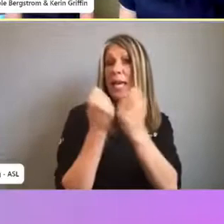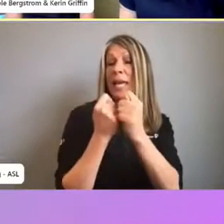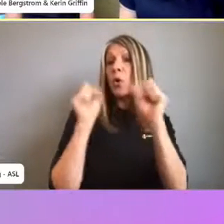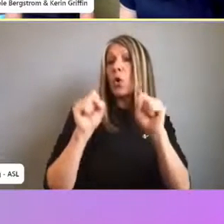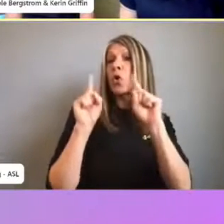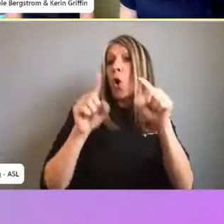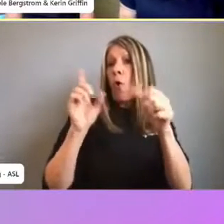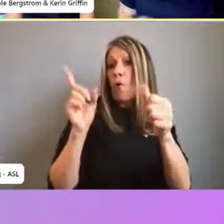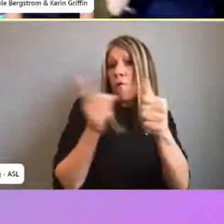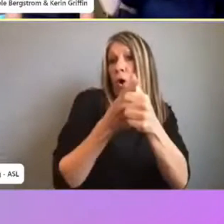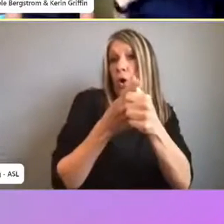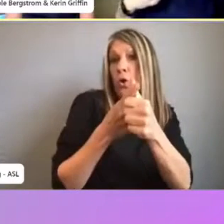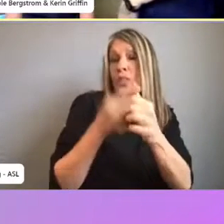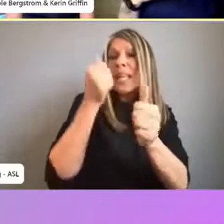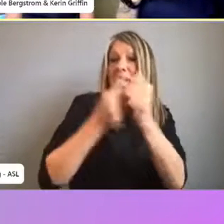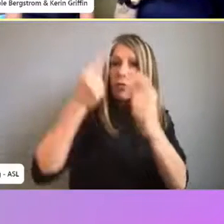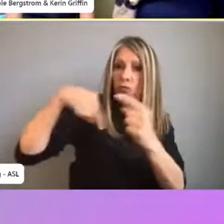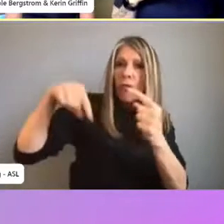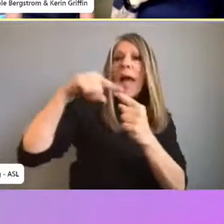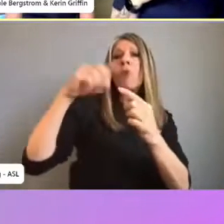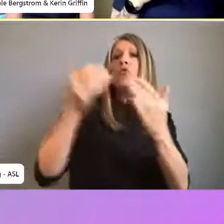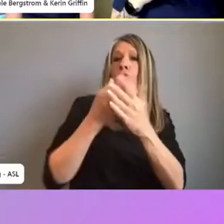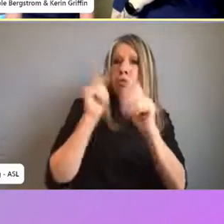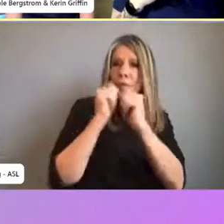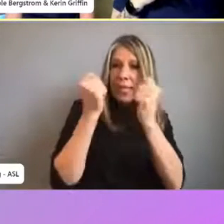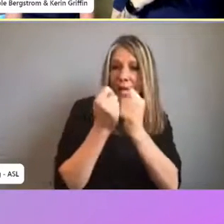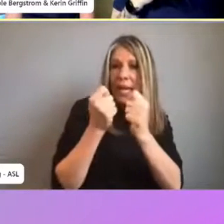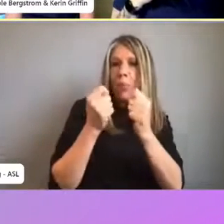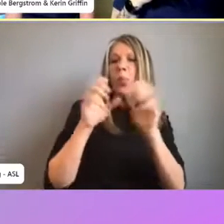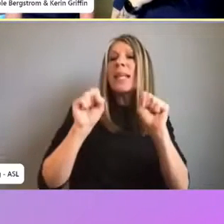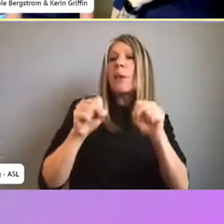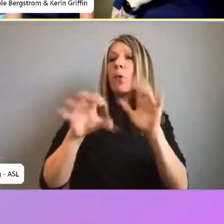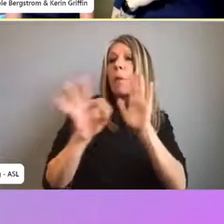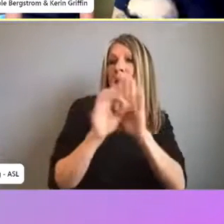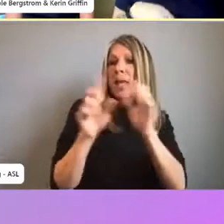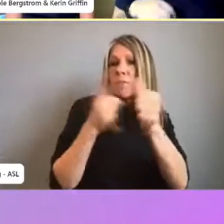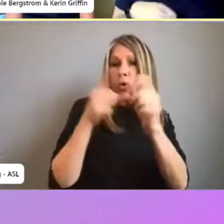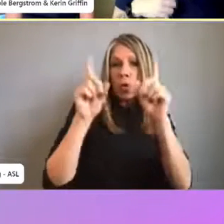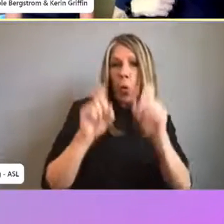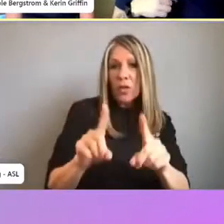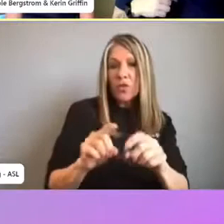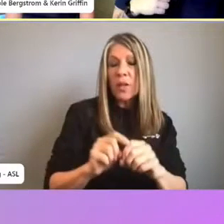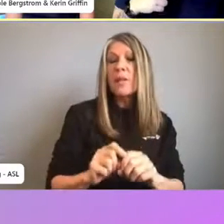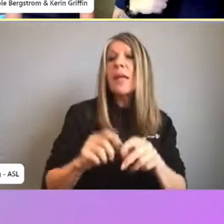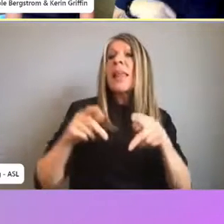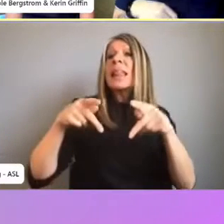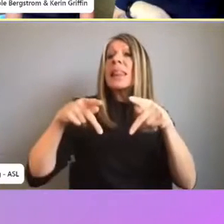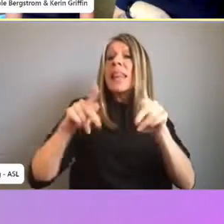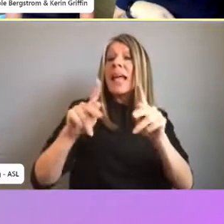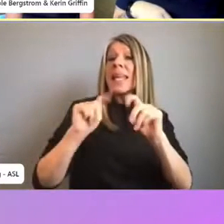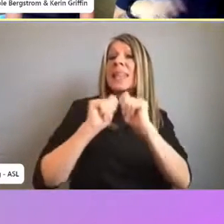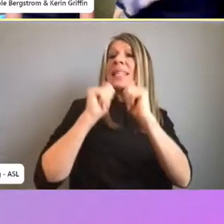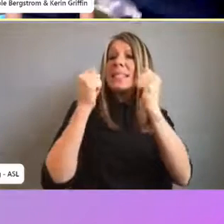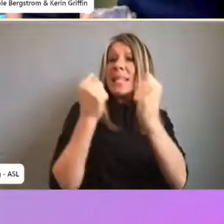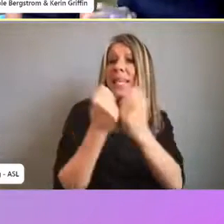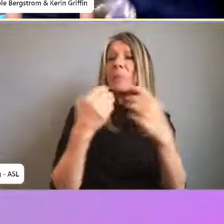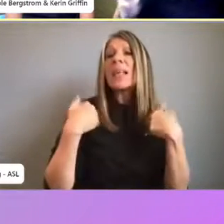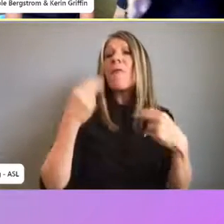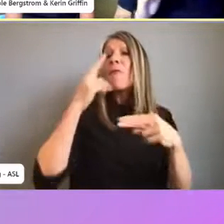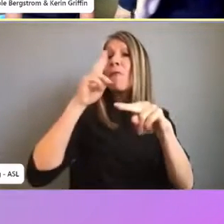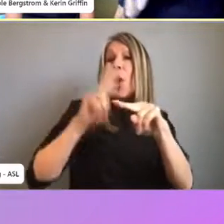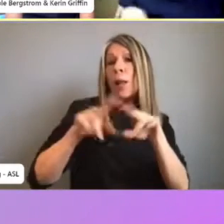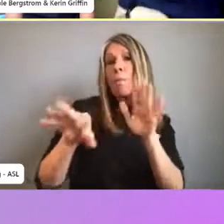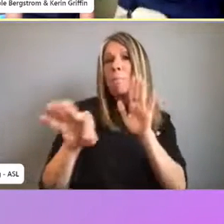first. Each round, a new team got to go and pick the first question. Letting the teams have fun choosing their